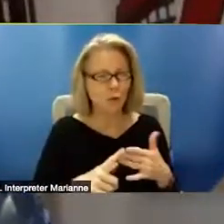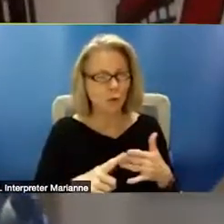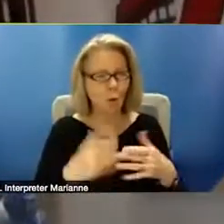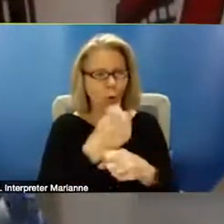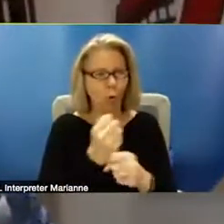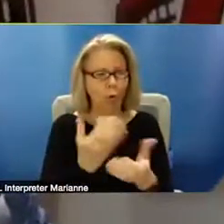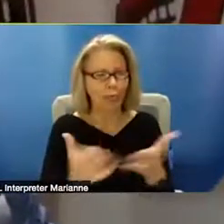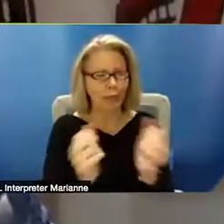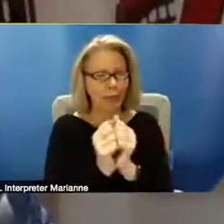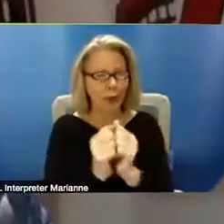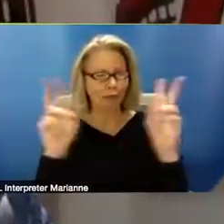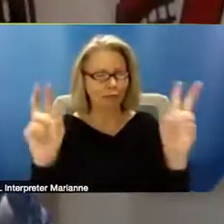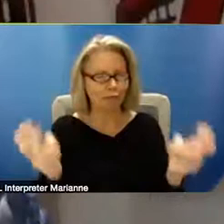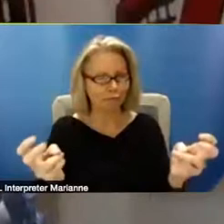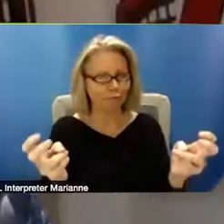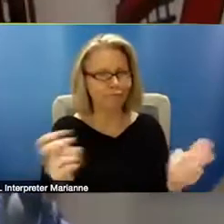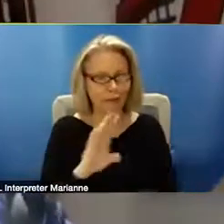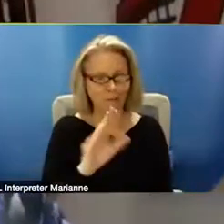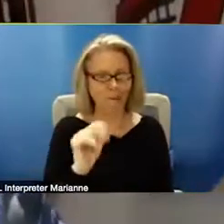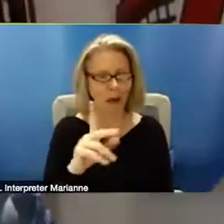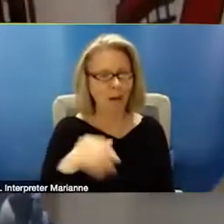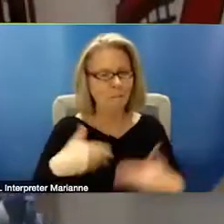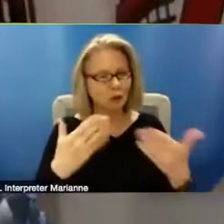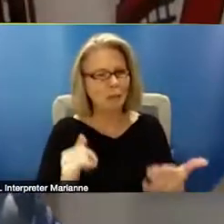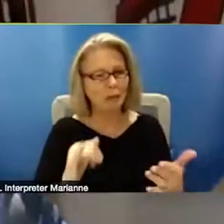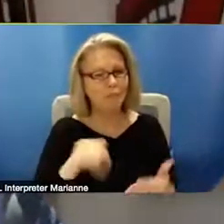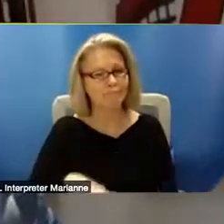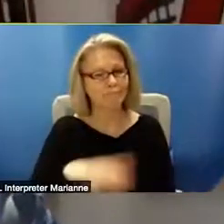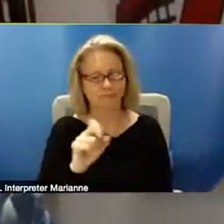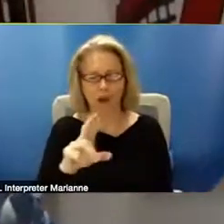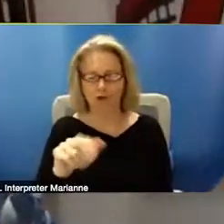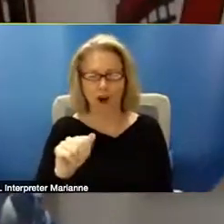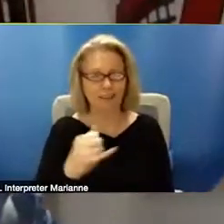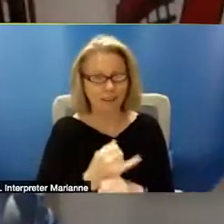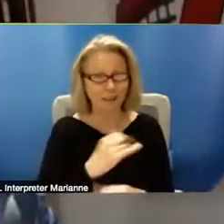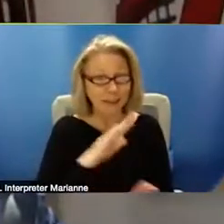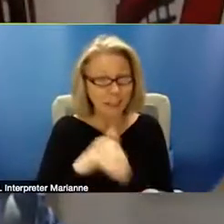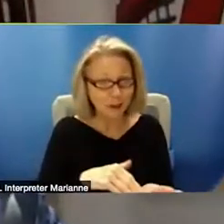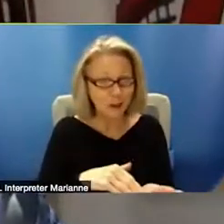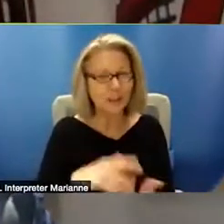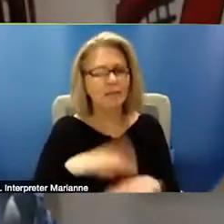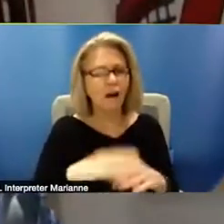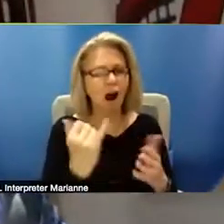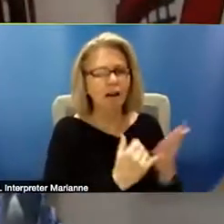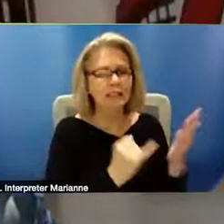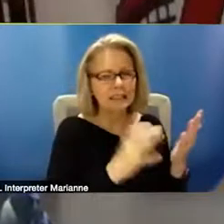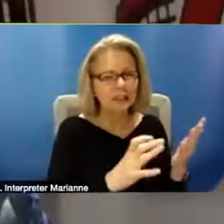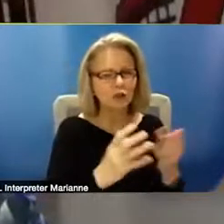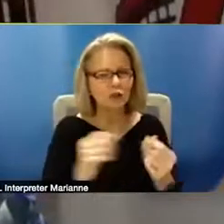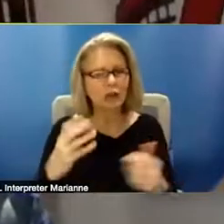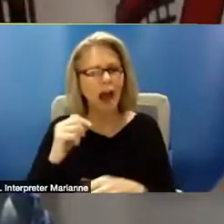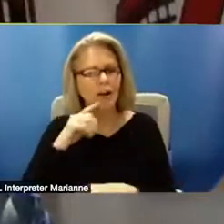Hold Things Together, curated by Bach and hosted and presented by the Vera List Center. It is called On